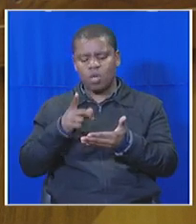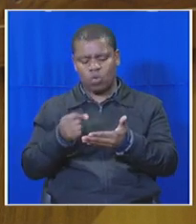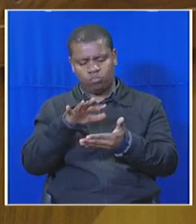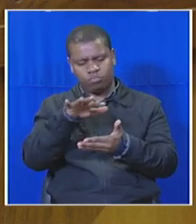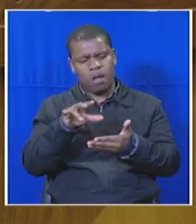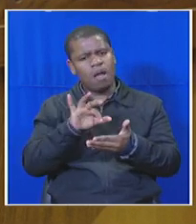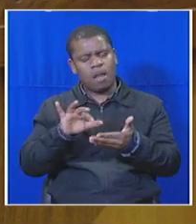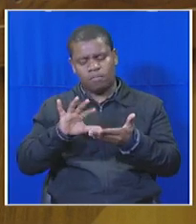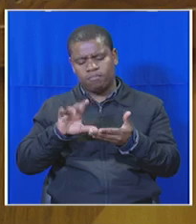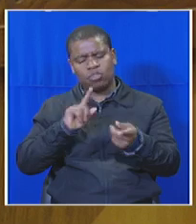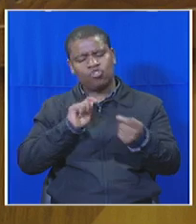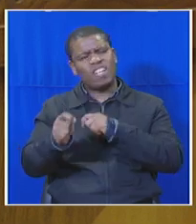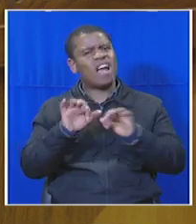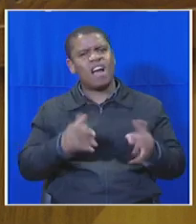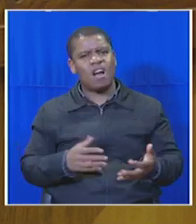feel free.